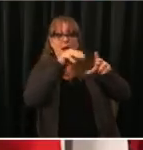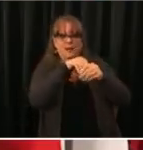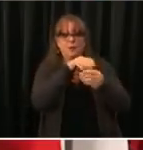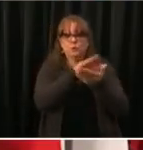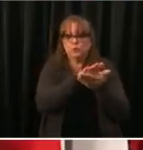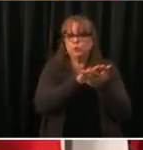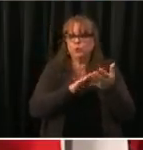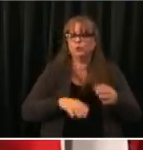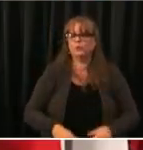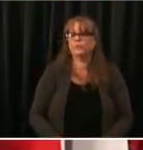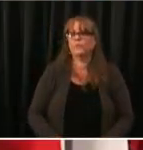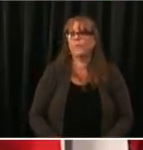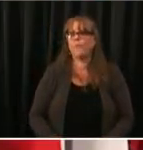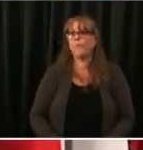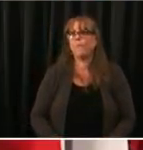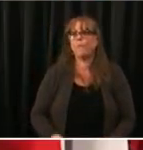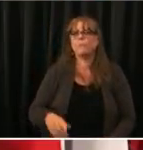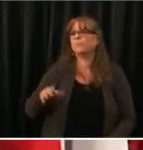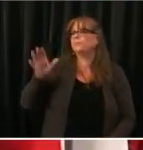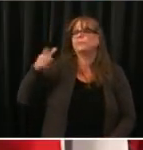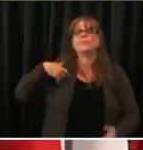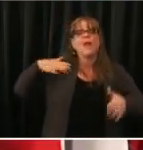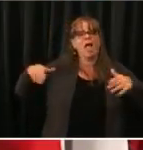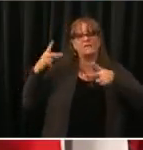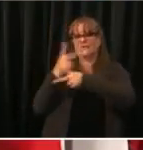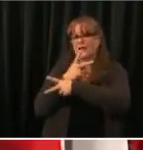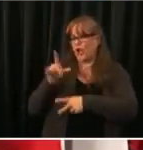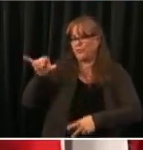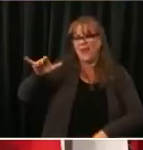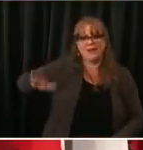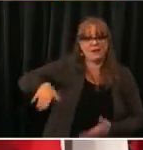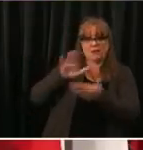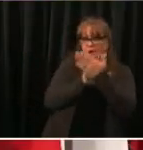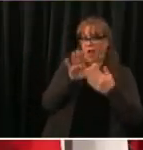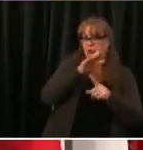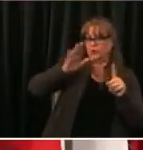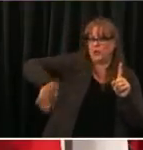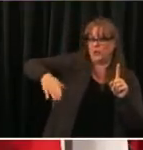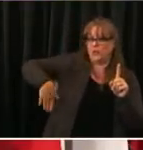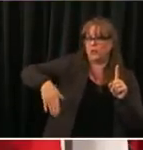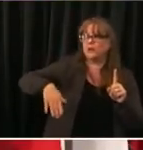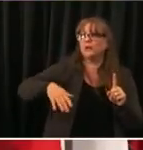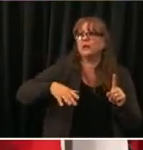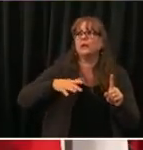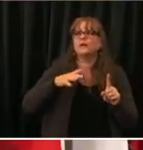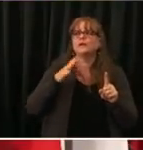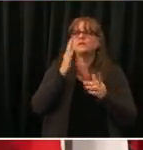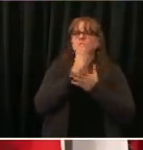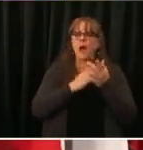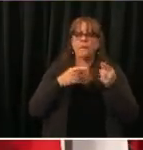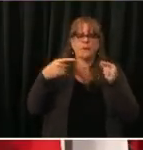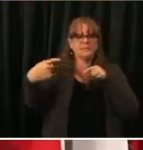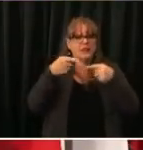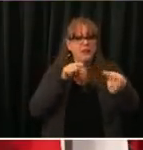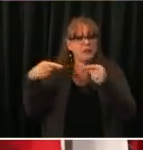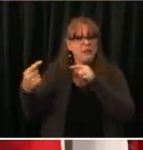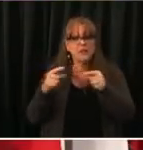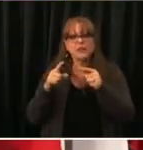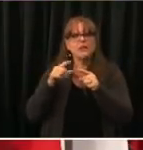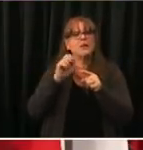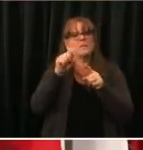yet. You still have some of those arguments, but not all. Of course, it's important educationally,